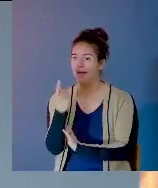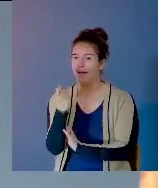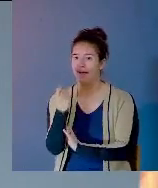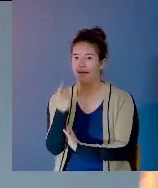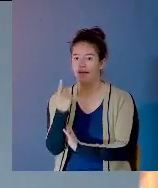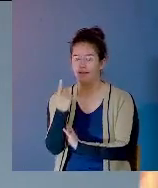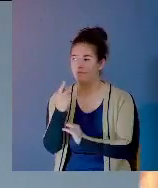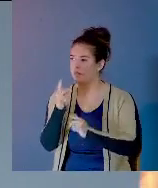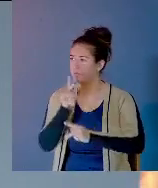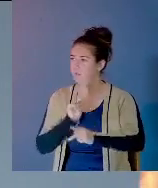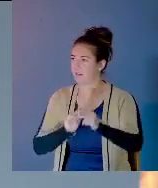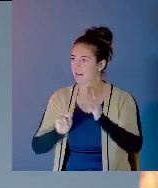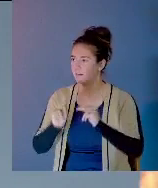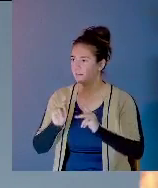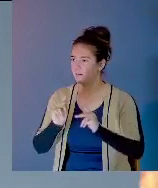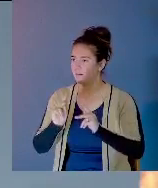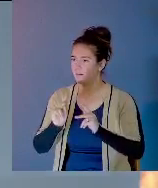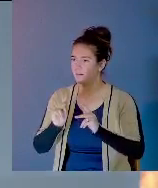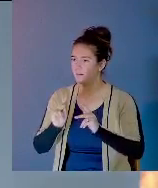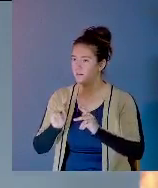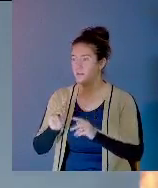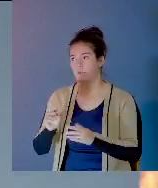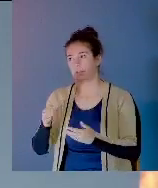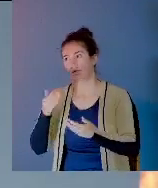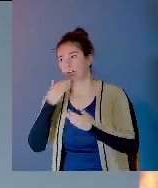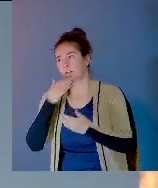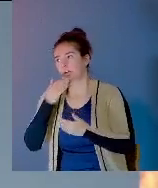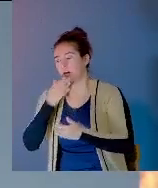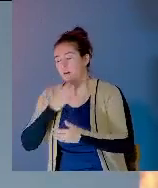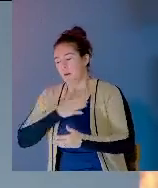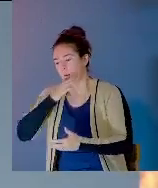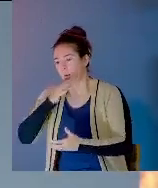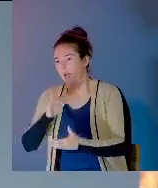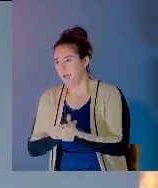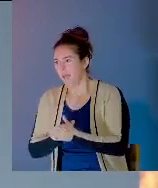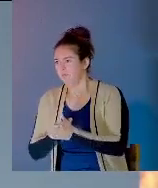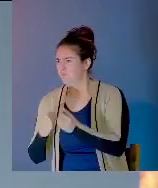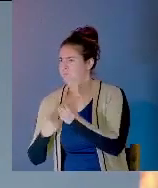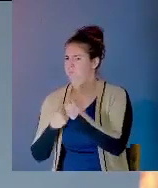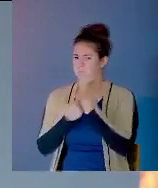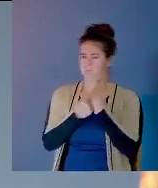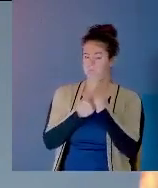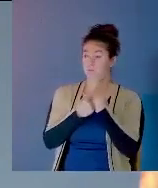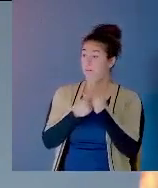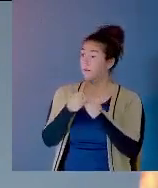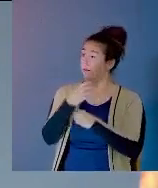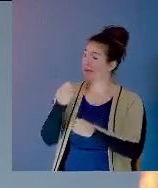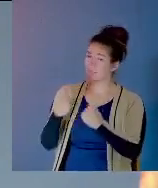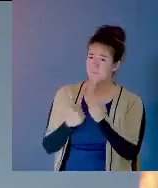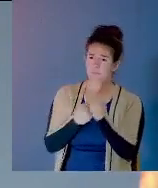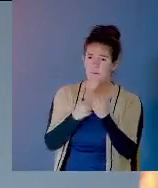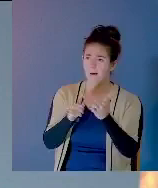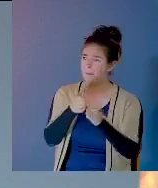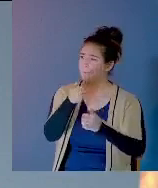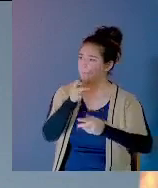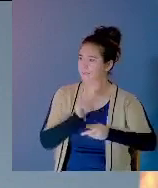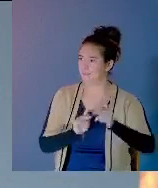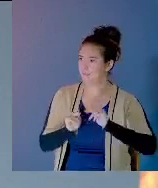my wife who supports me and supports helping others, which is what our life is today.